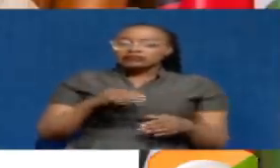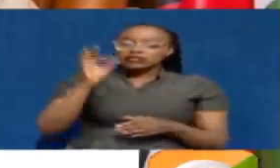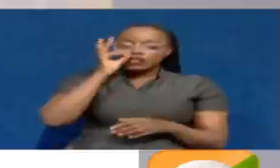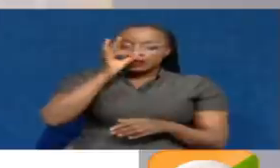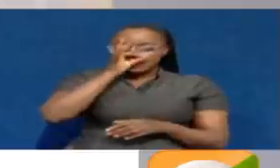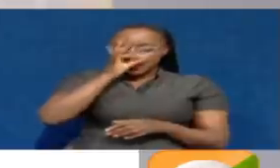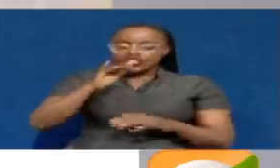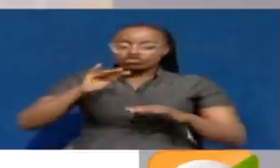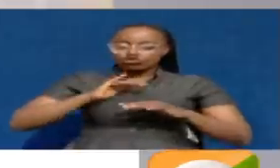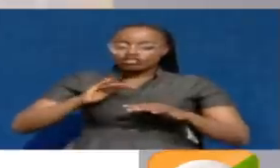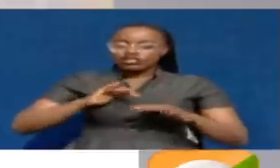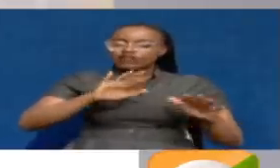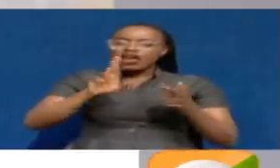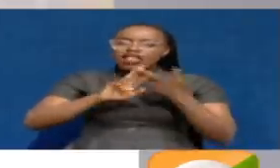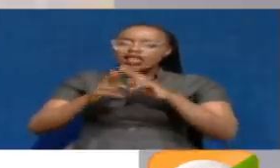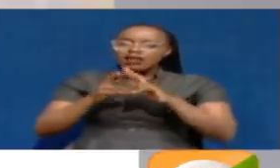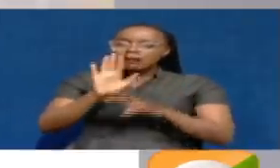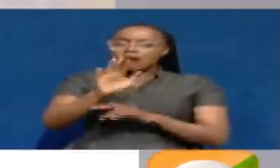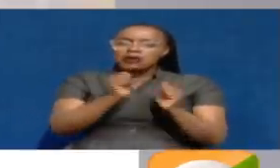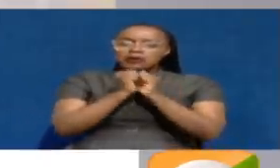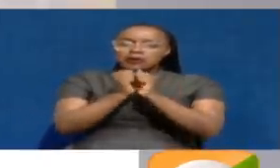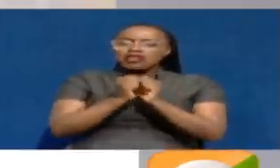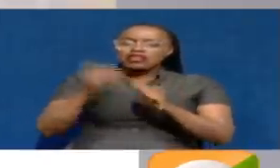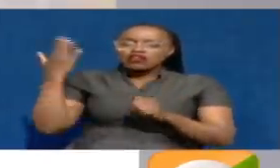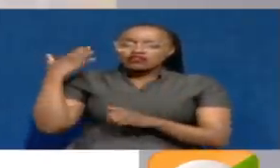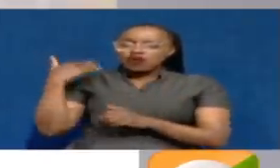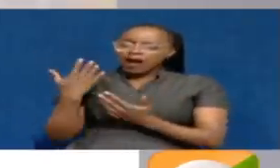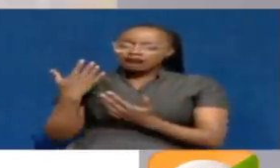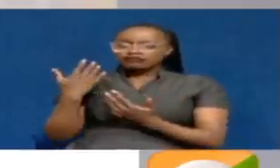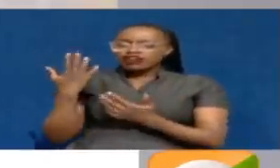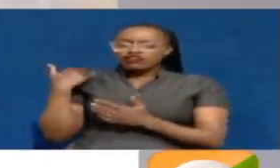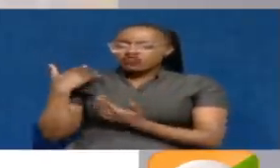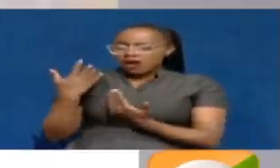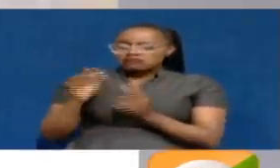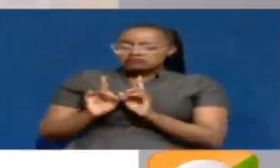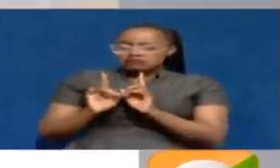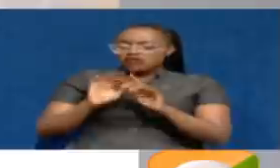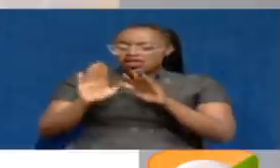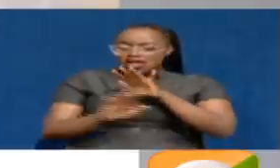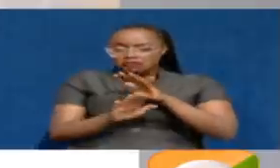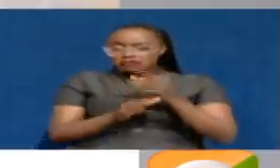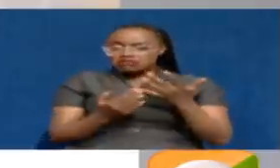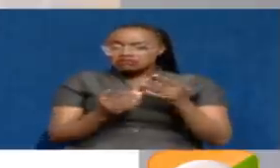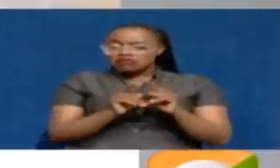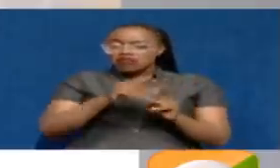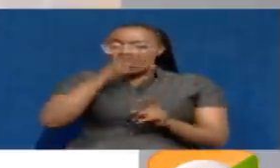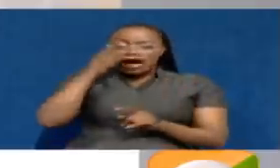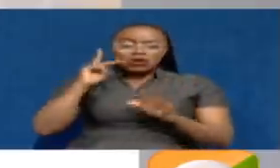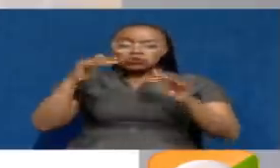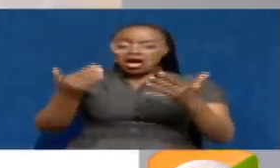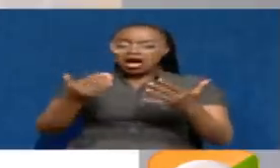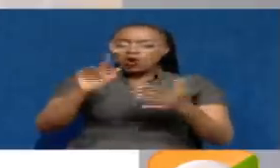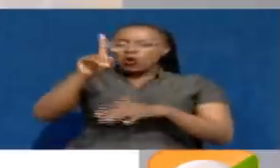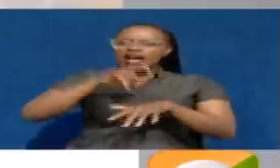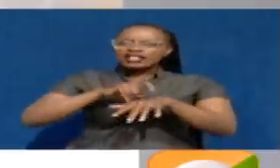Tosha. Your relationship with your former running mate, Kalonzo Musyoka, how is it? Because